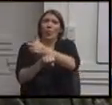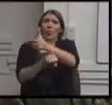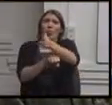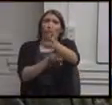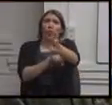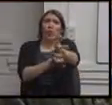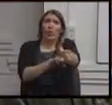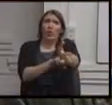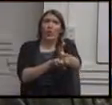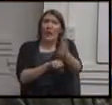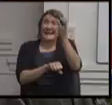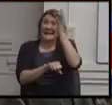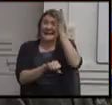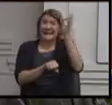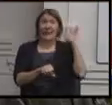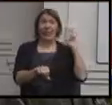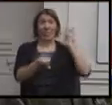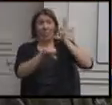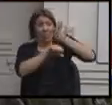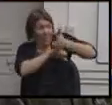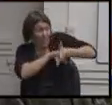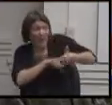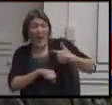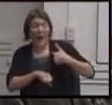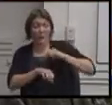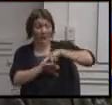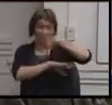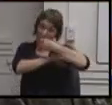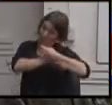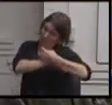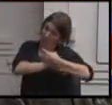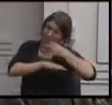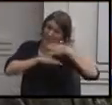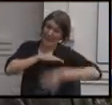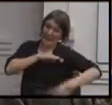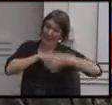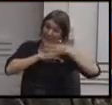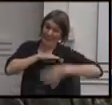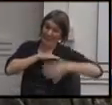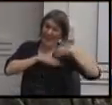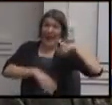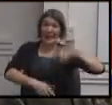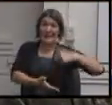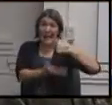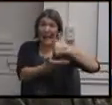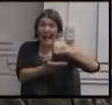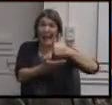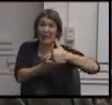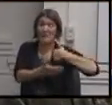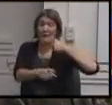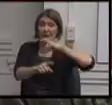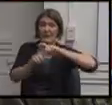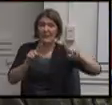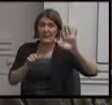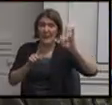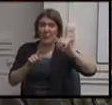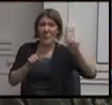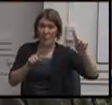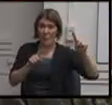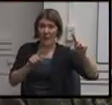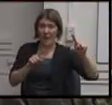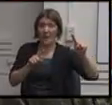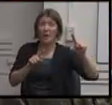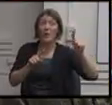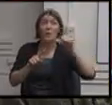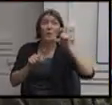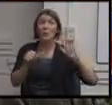top of me, bleeding and in need of help. And when I called 911, the